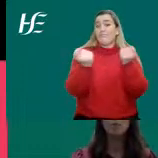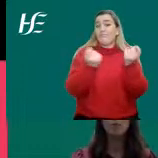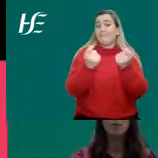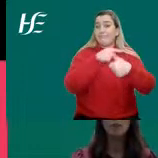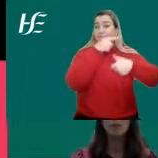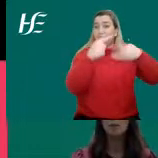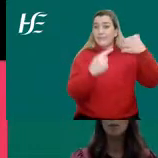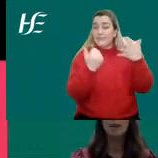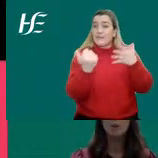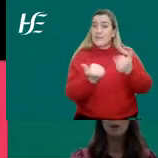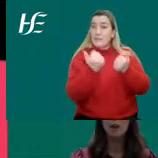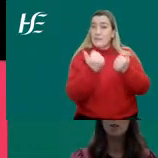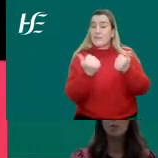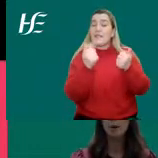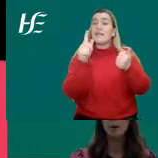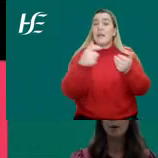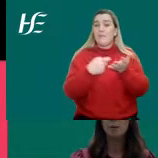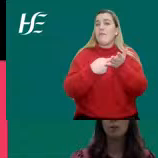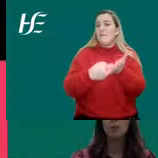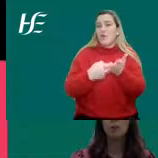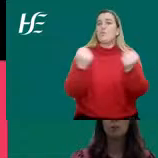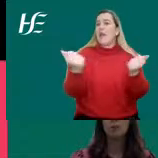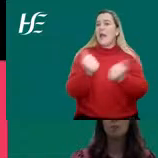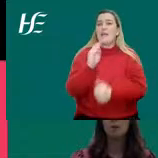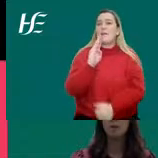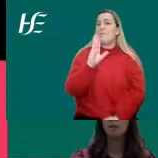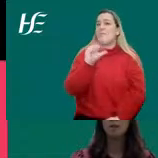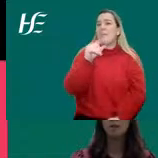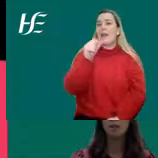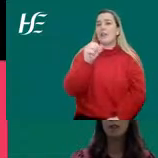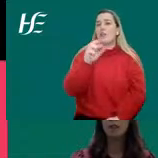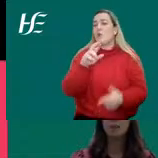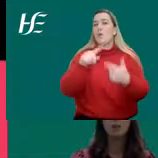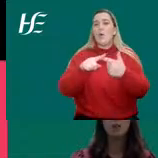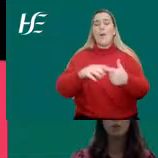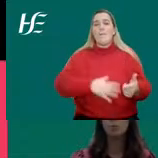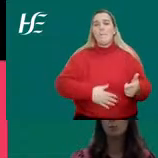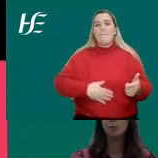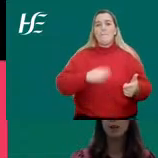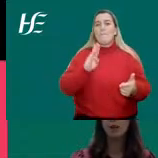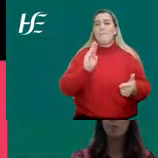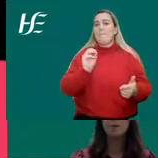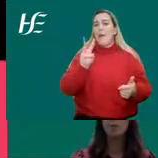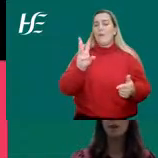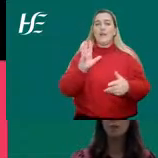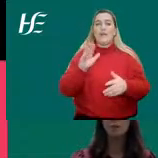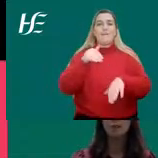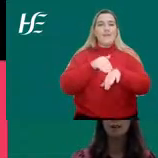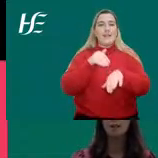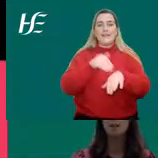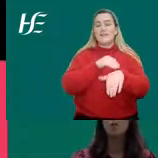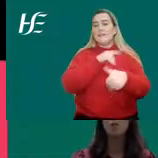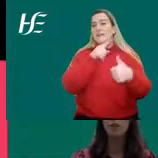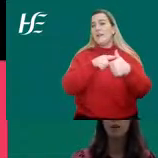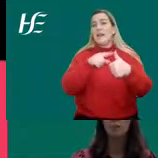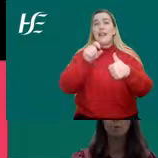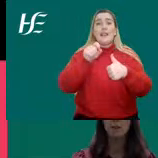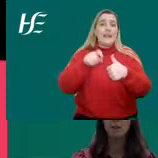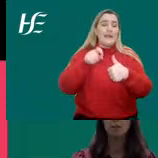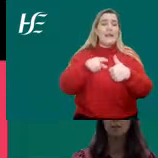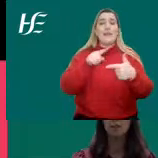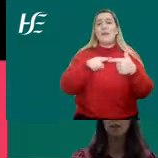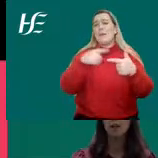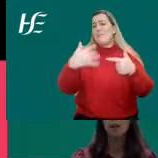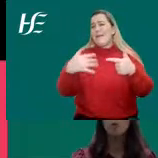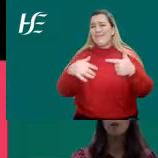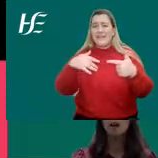can be referred with any bladder or bowel dysfunction type symptoms, including leakage, prolapse, painful sex, and overactive